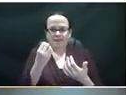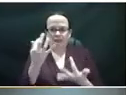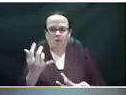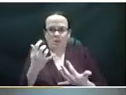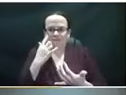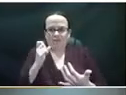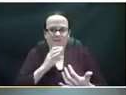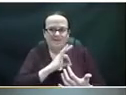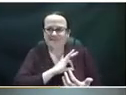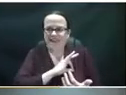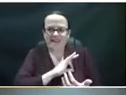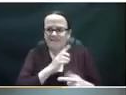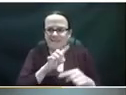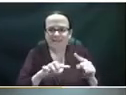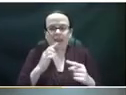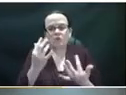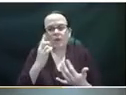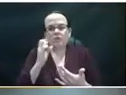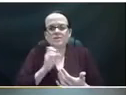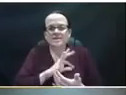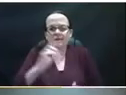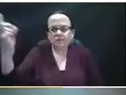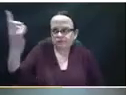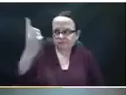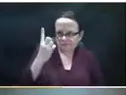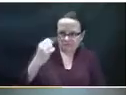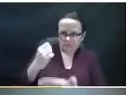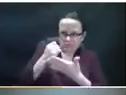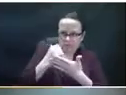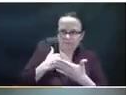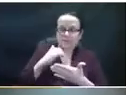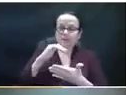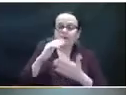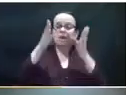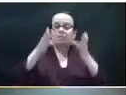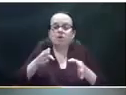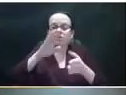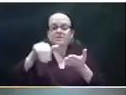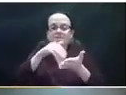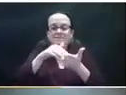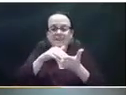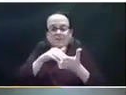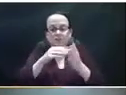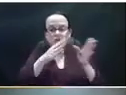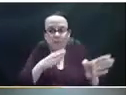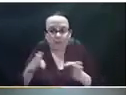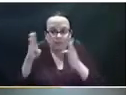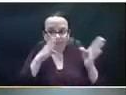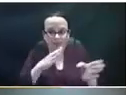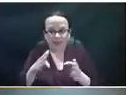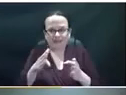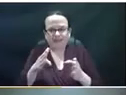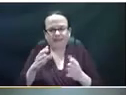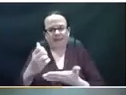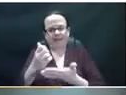come in and get me up. And person-centered planning gives us the right to control our own